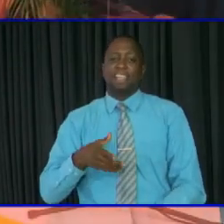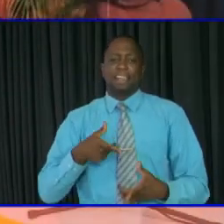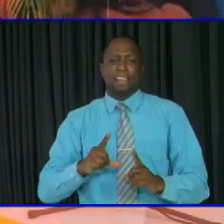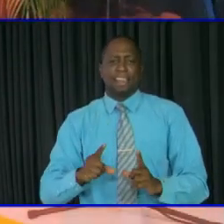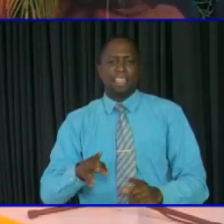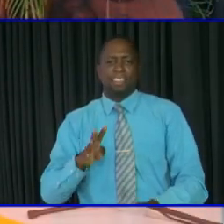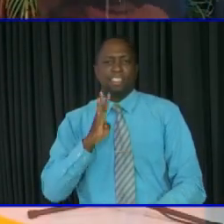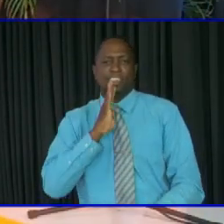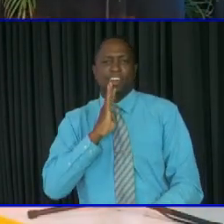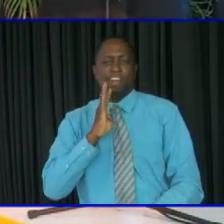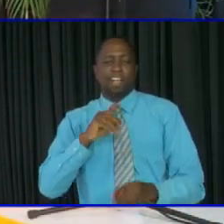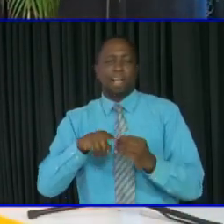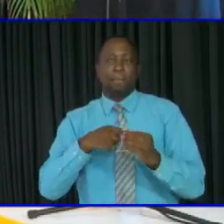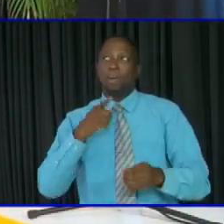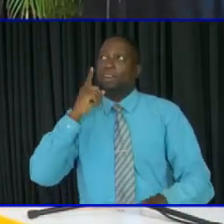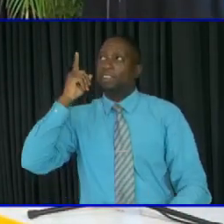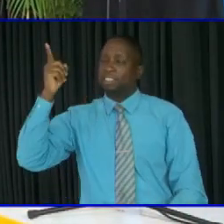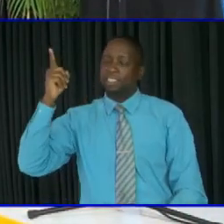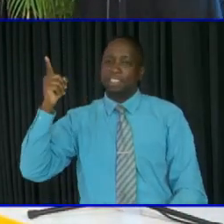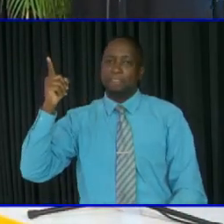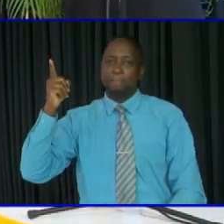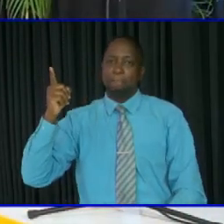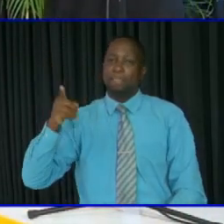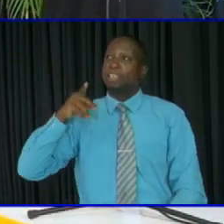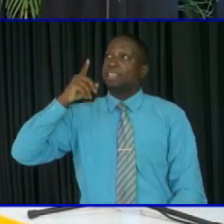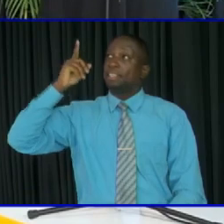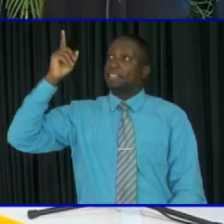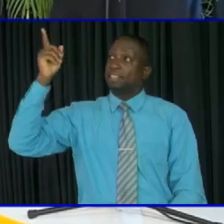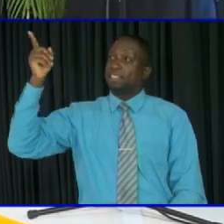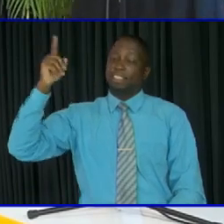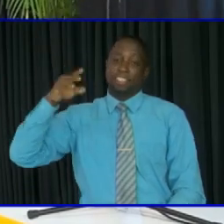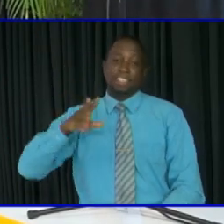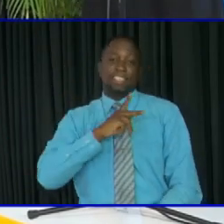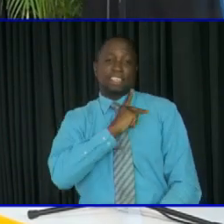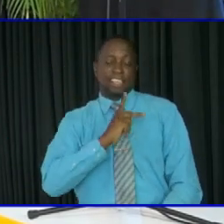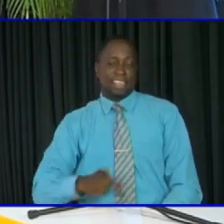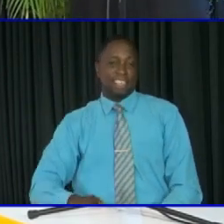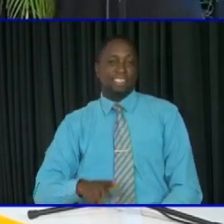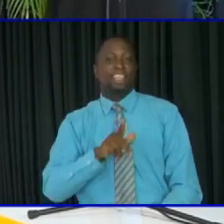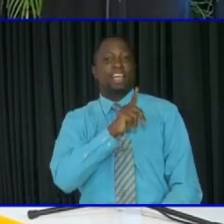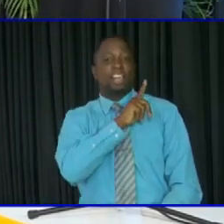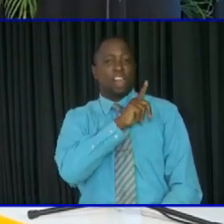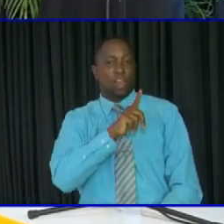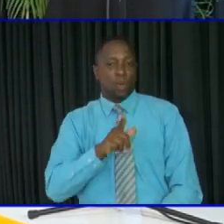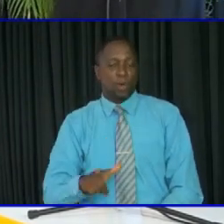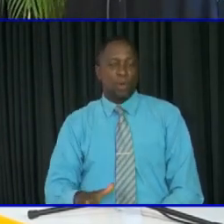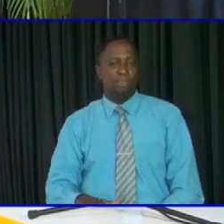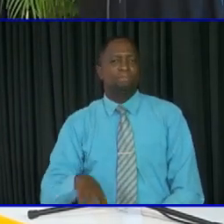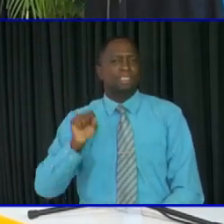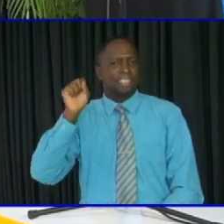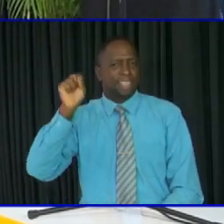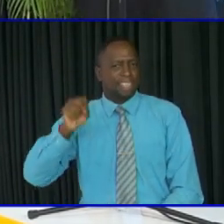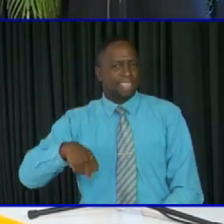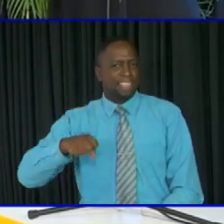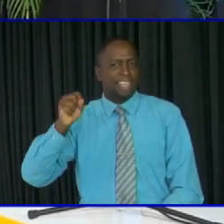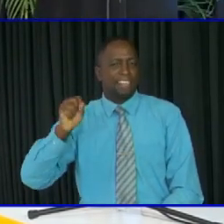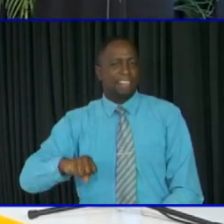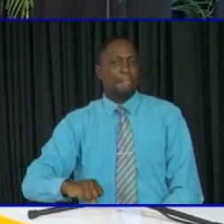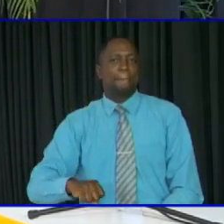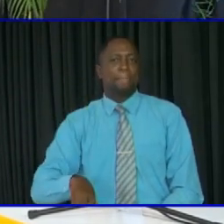talk about him. Let's talk about him. King of Kings and Lord of Lords.